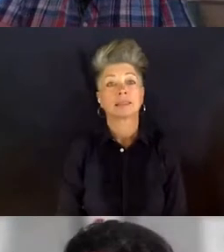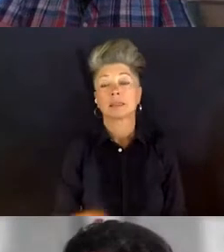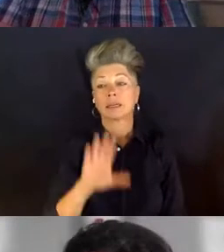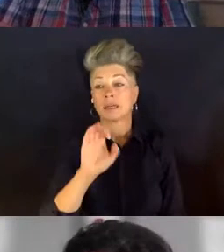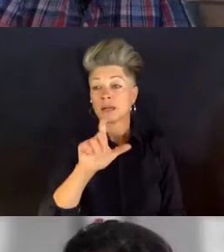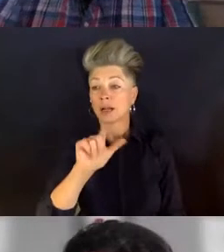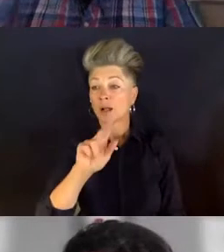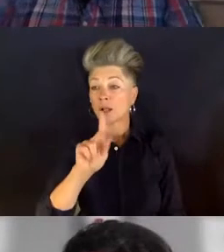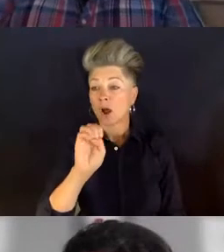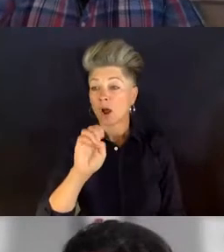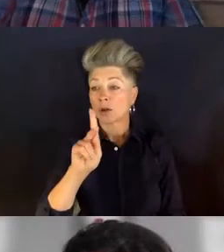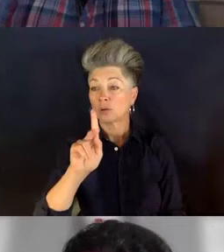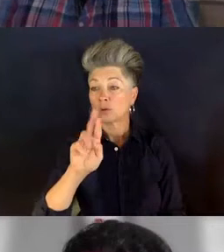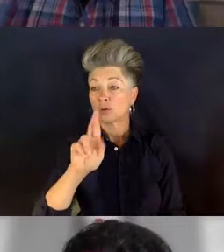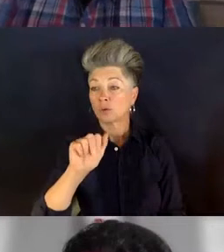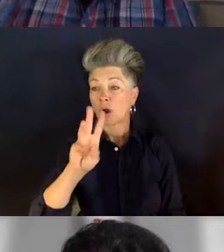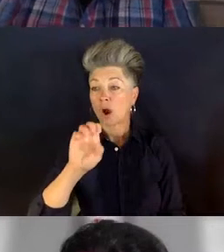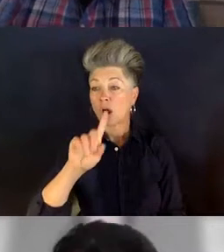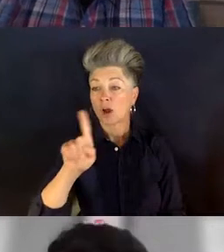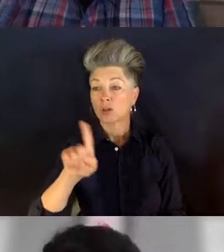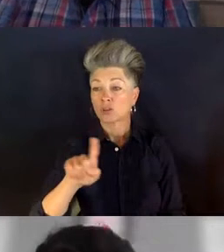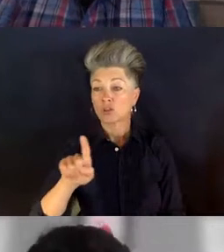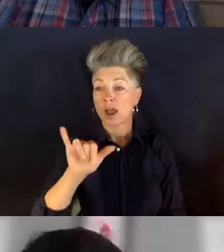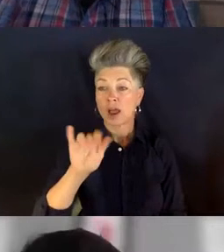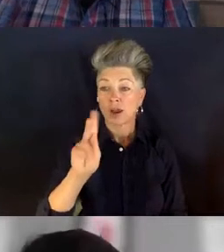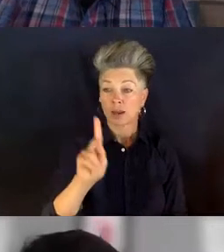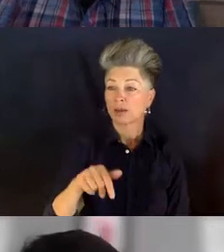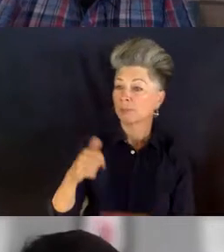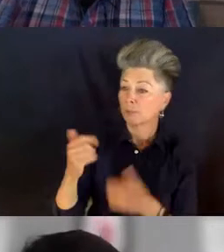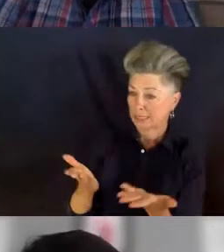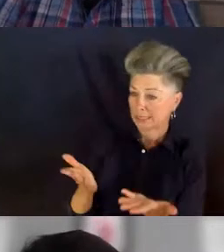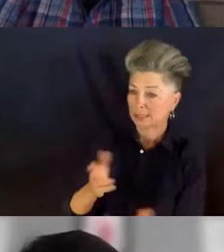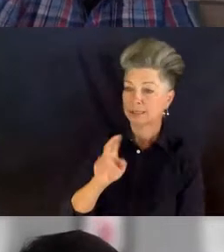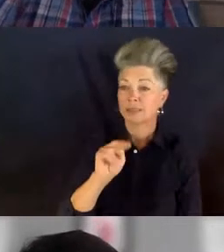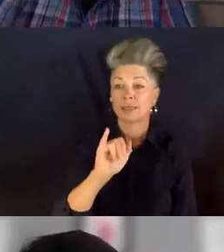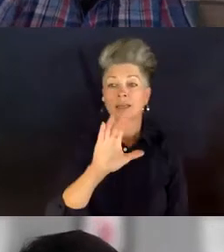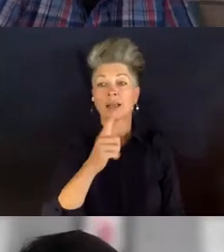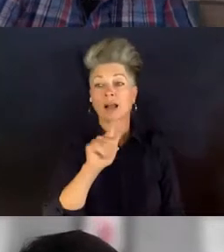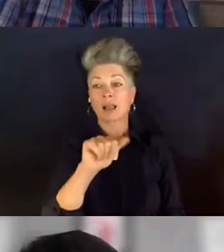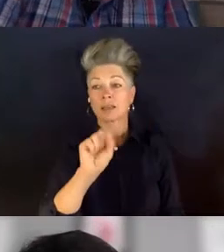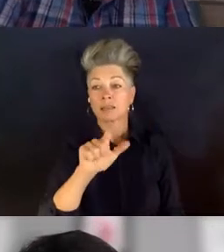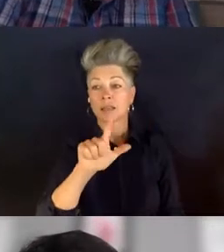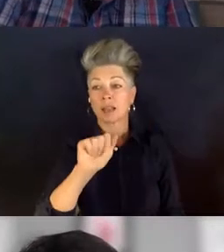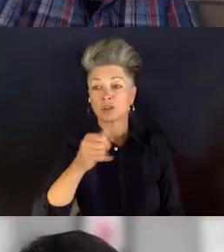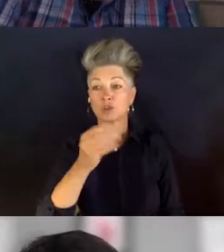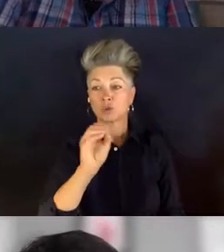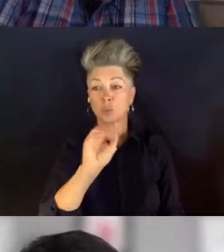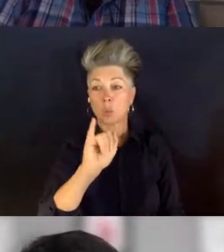Claude Kroschek. Present. Nicholas Lajoie.